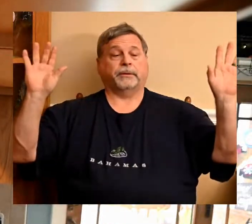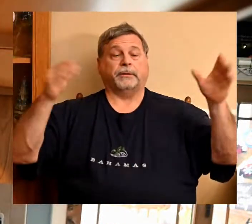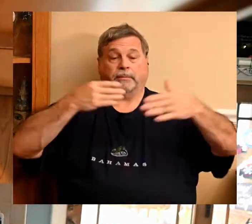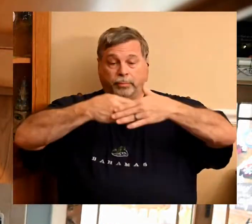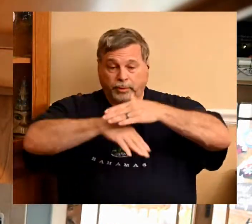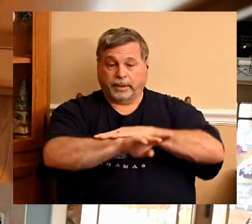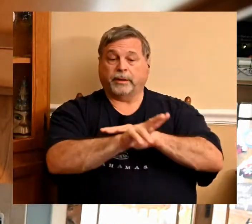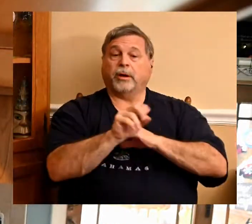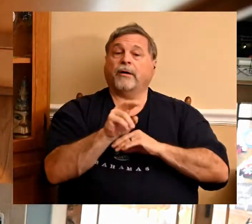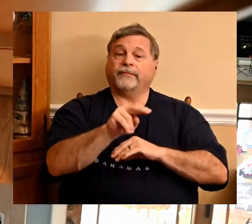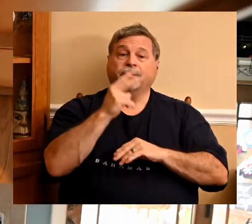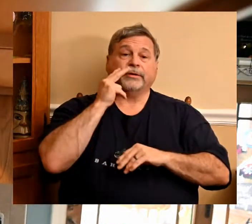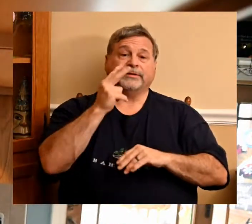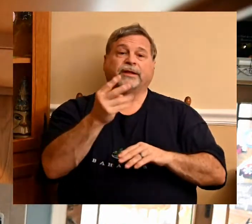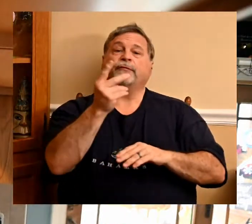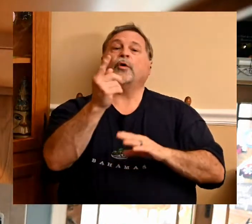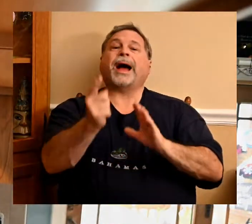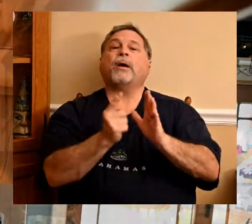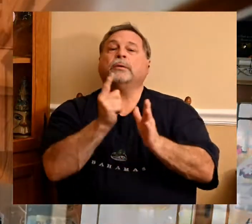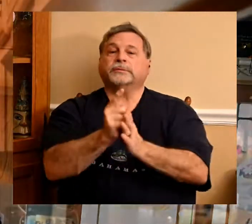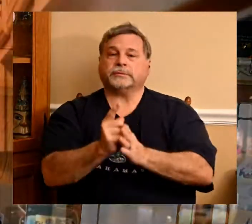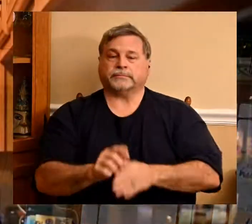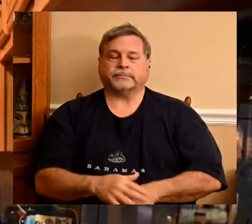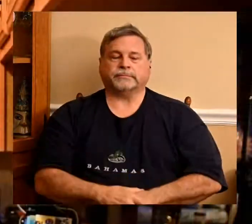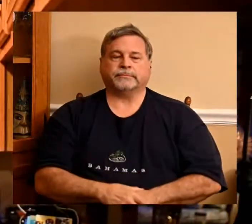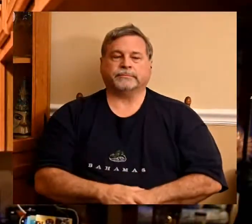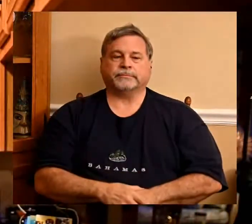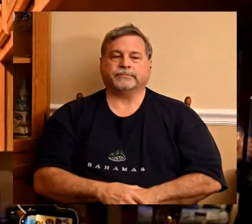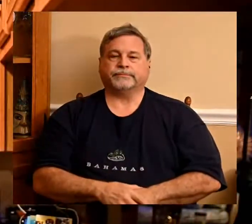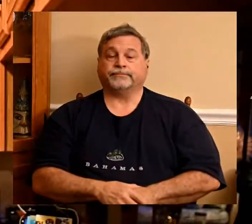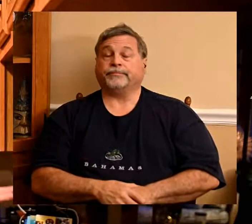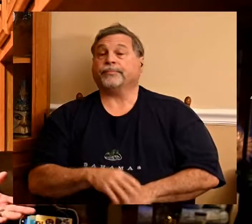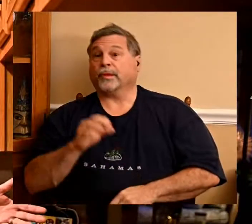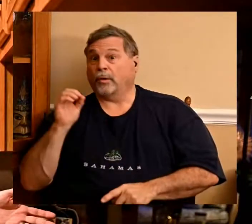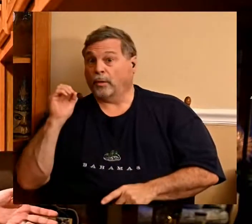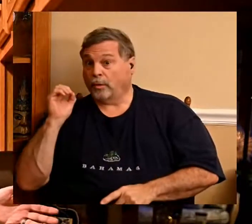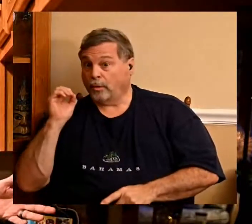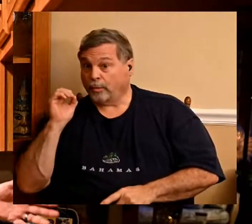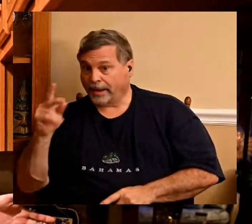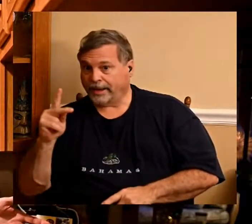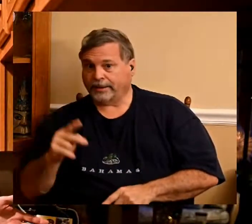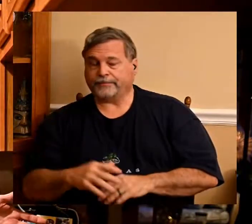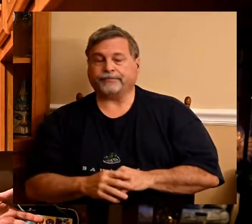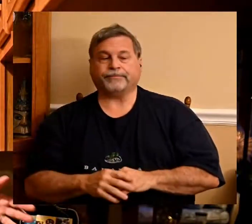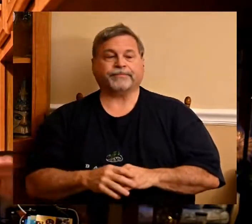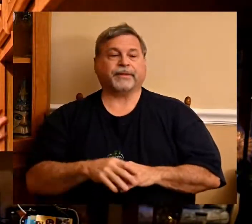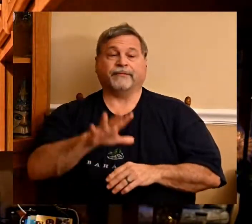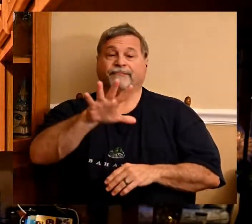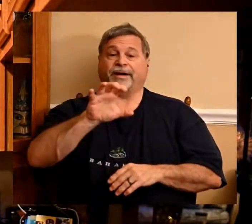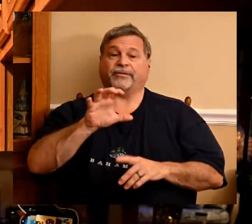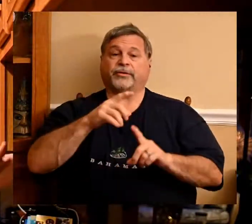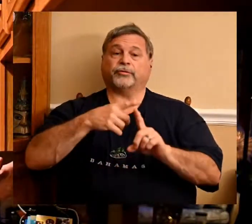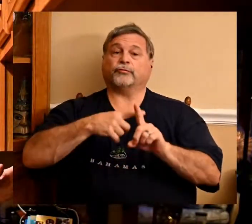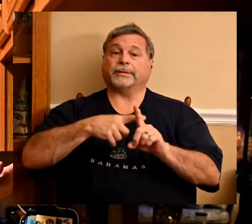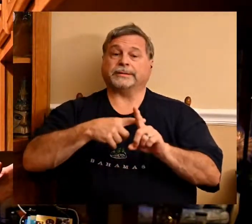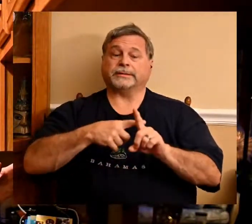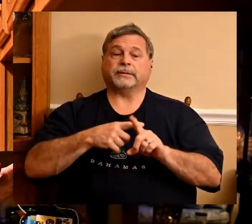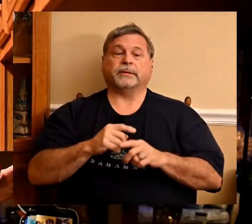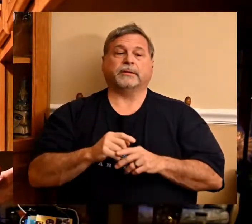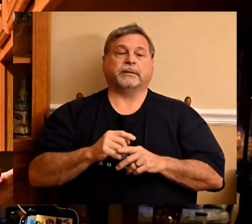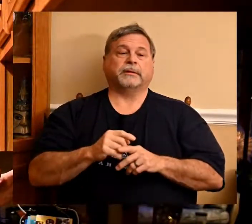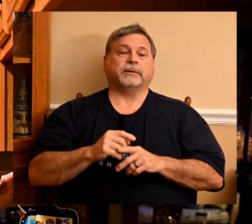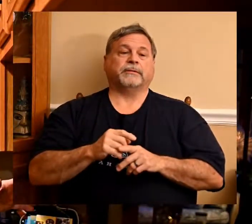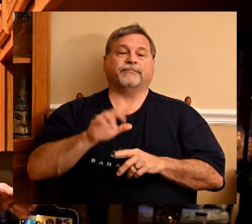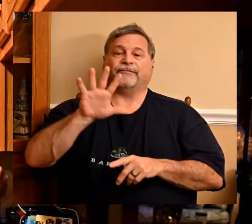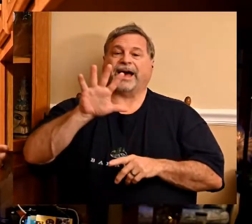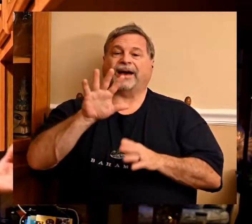oven. We'll see you in a number of hours. Okay, so 500 degrees. You do 5